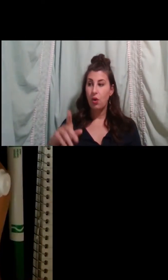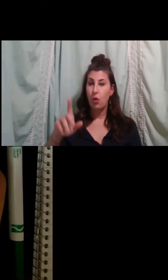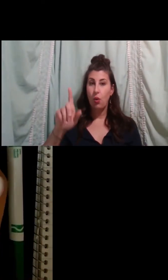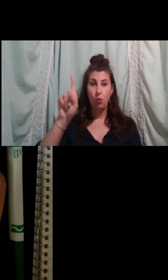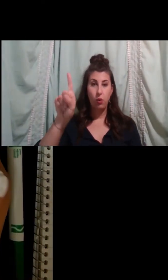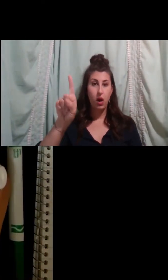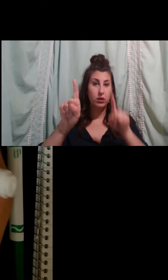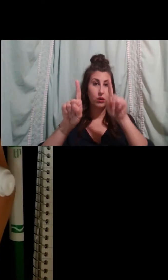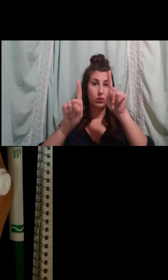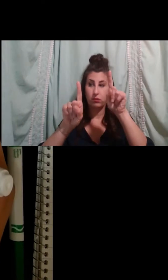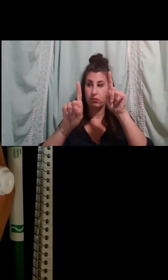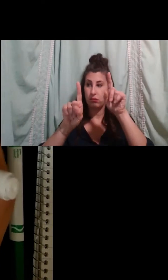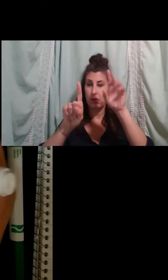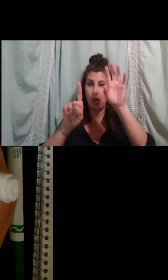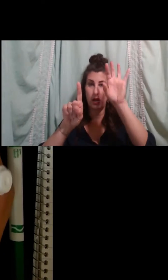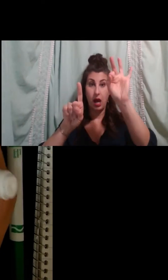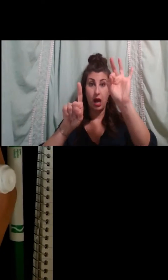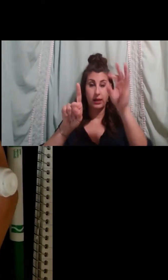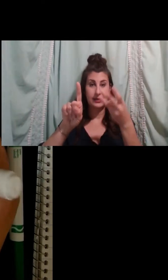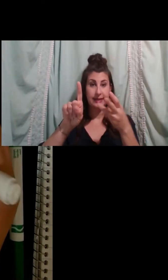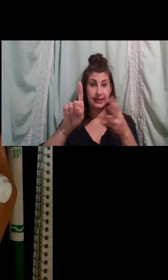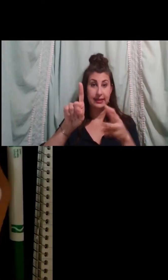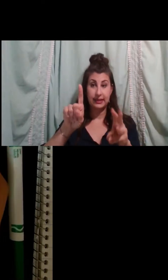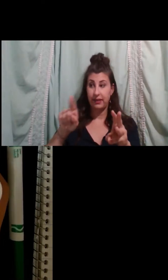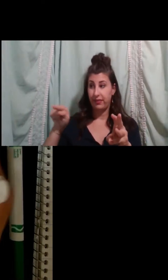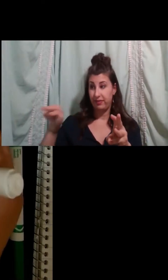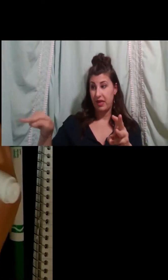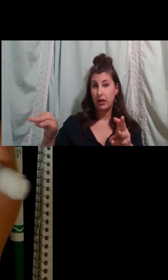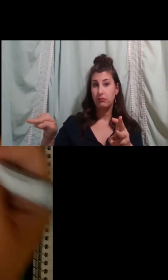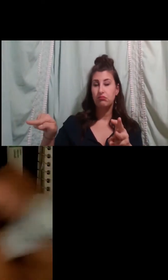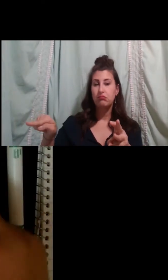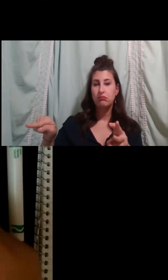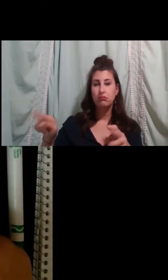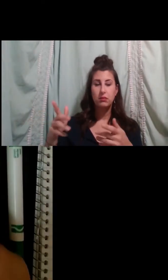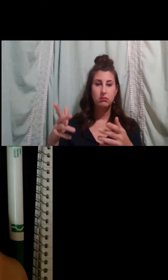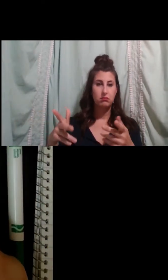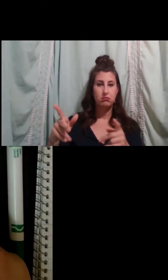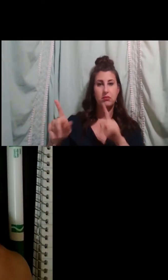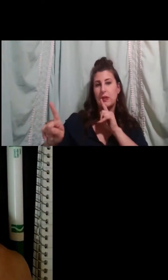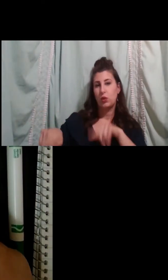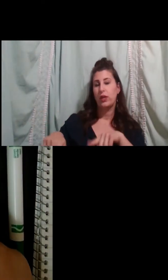you'll get 1 and 9/16. This will be your